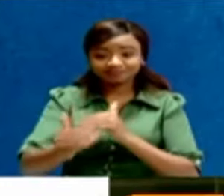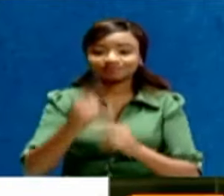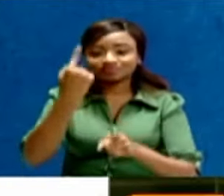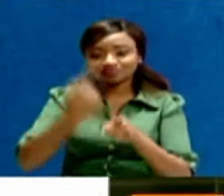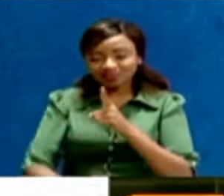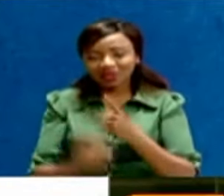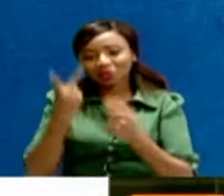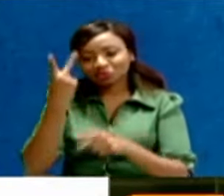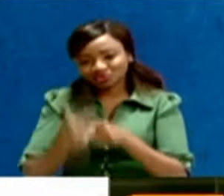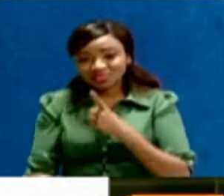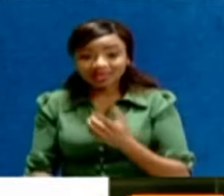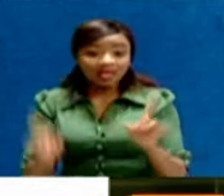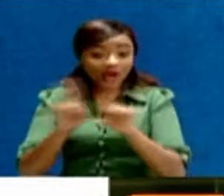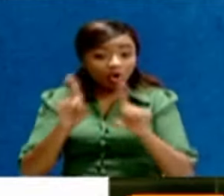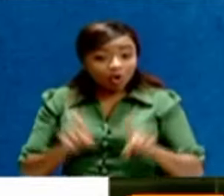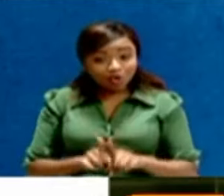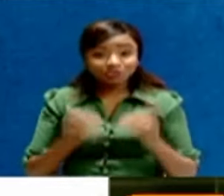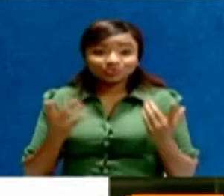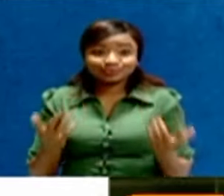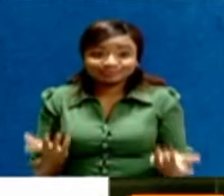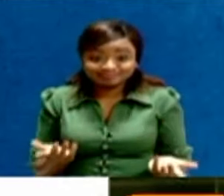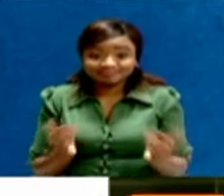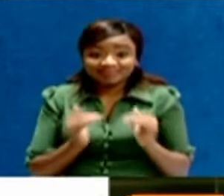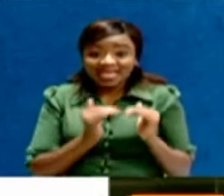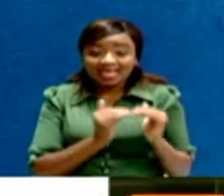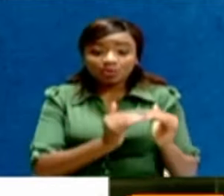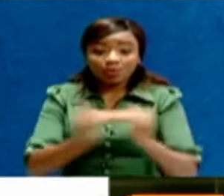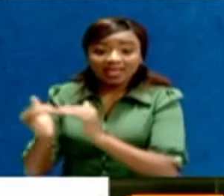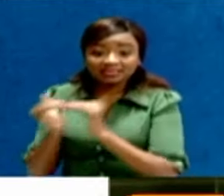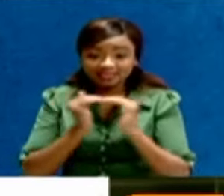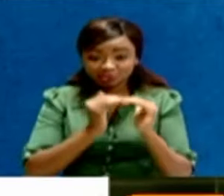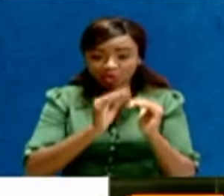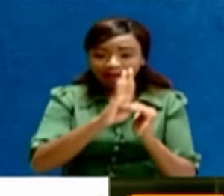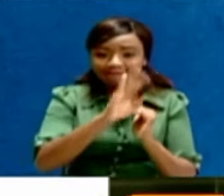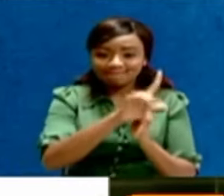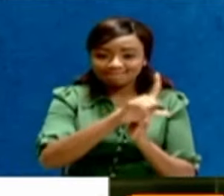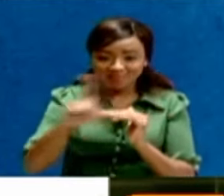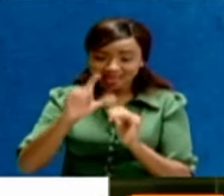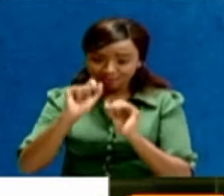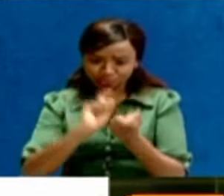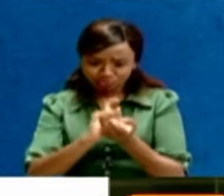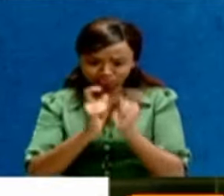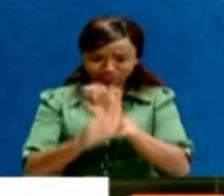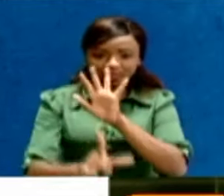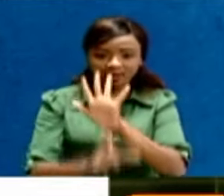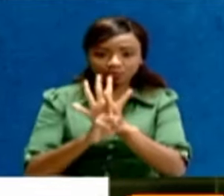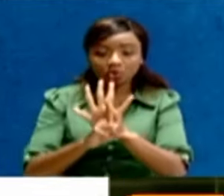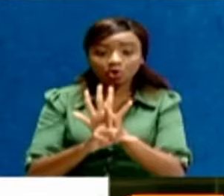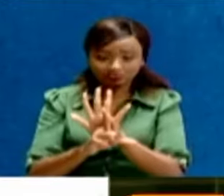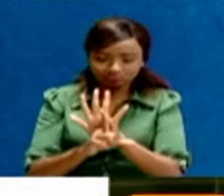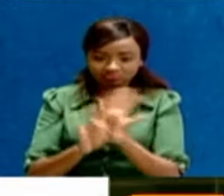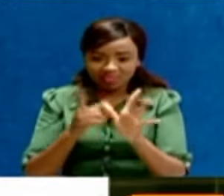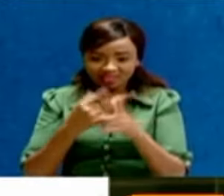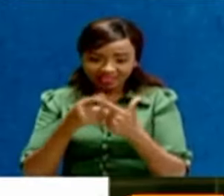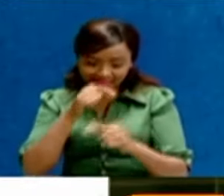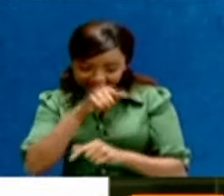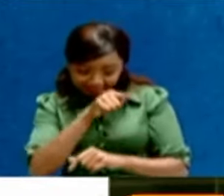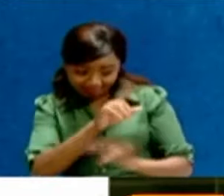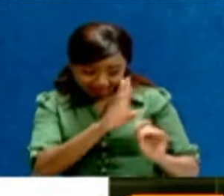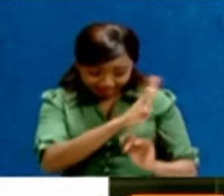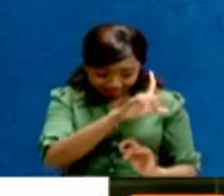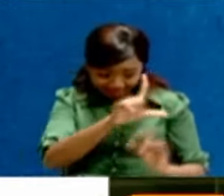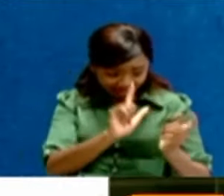okay. years. And again, equalization bill is about to be enacted into law. Once we devolve more money and then we enact